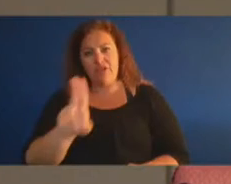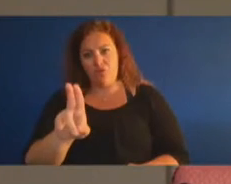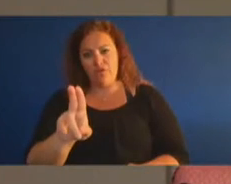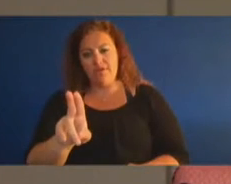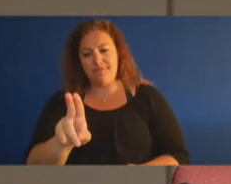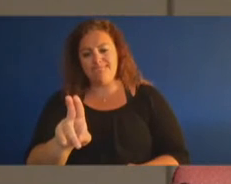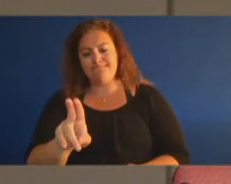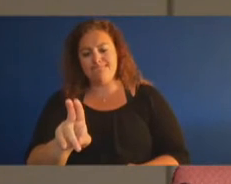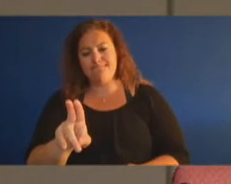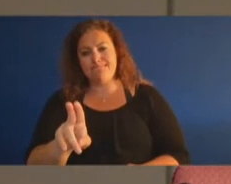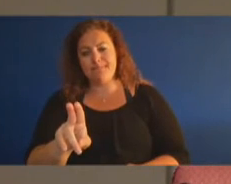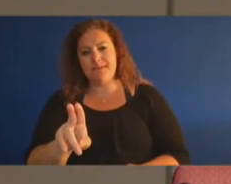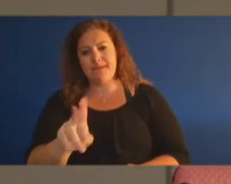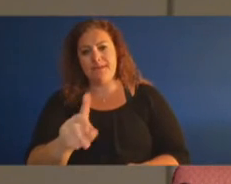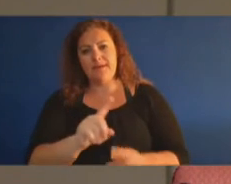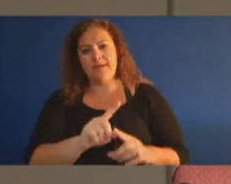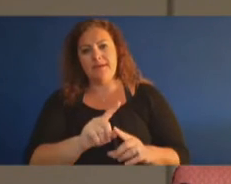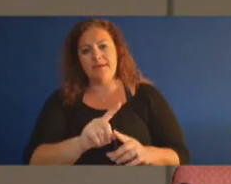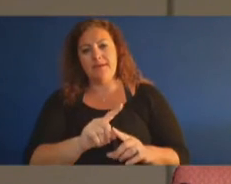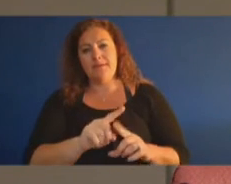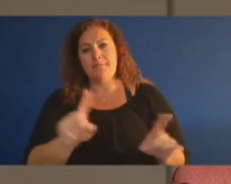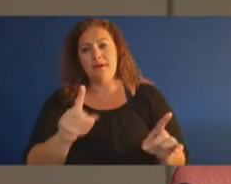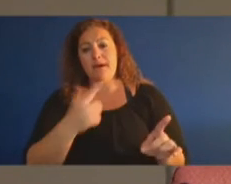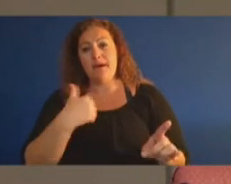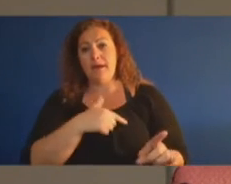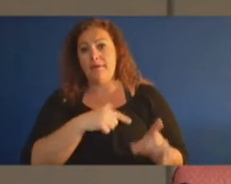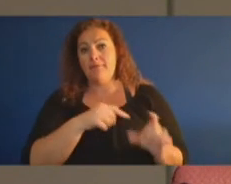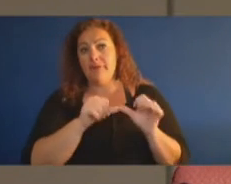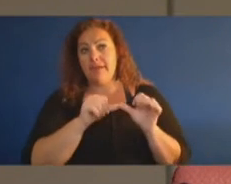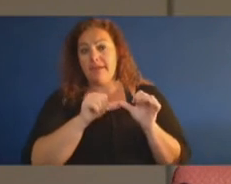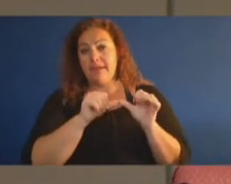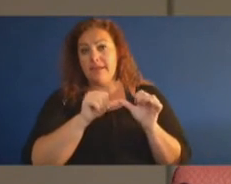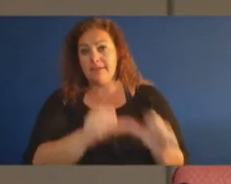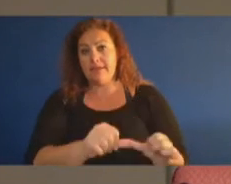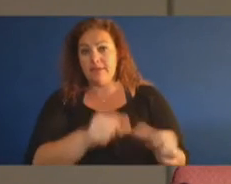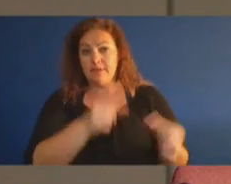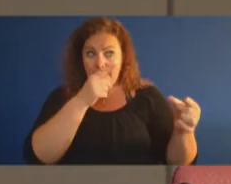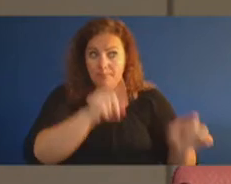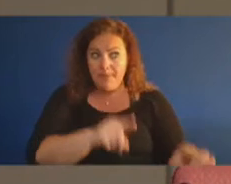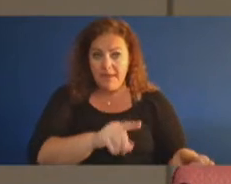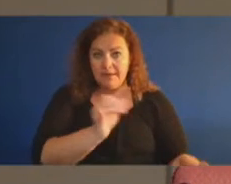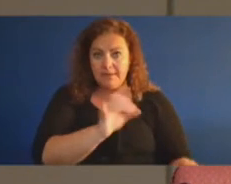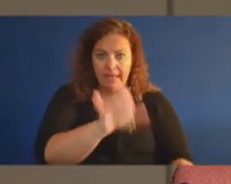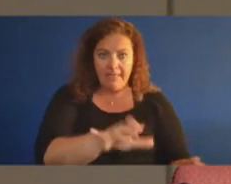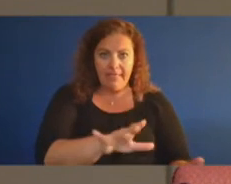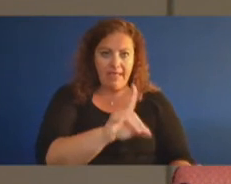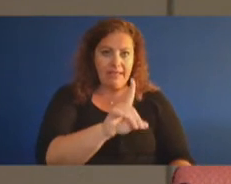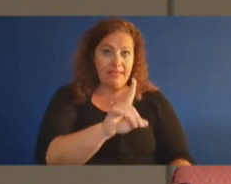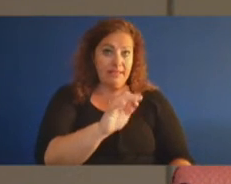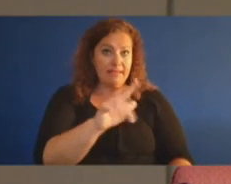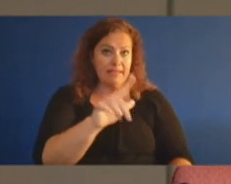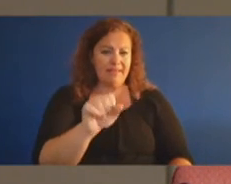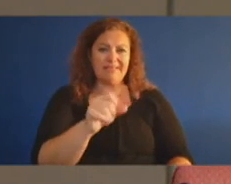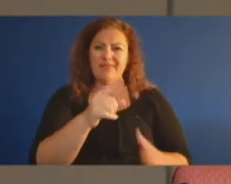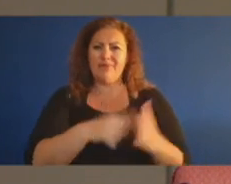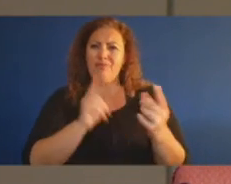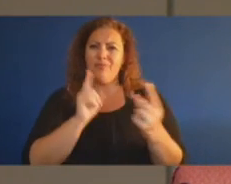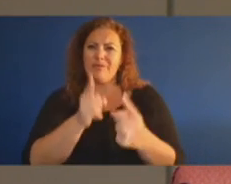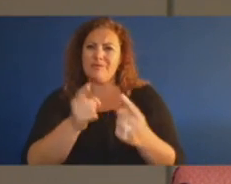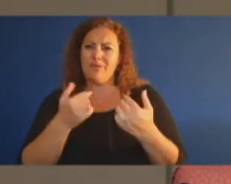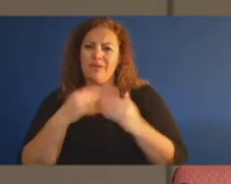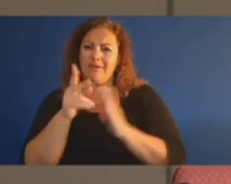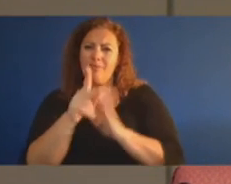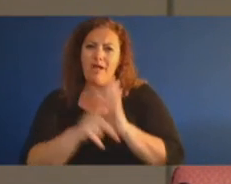um but when we continue to make uh deals such as those what's the point of having a policy in